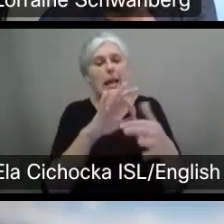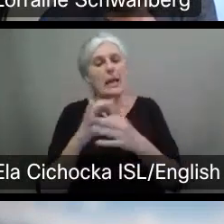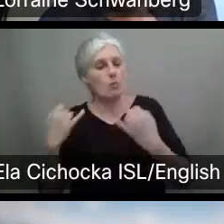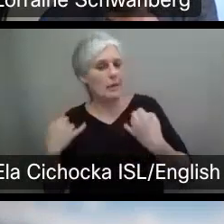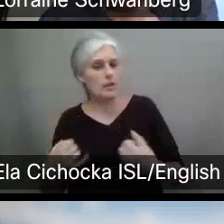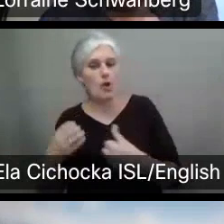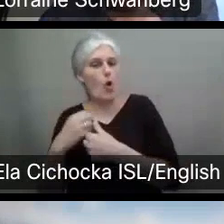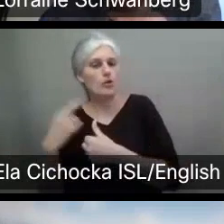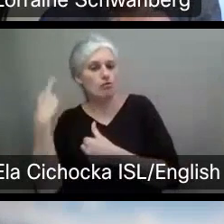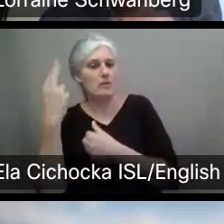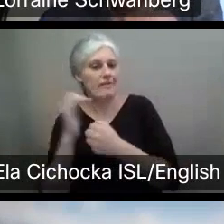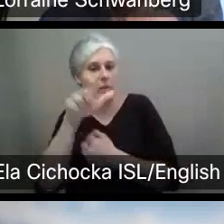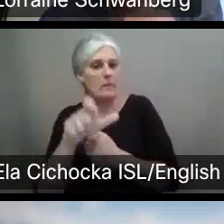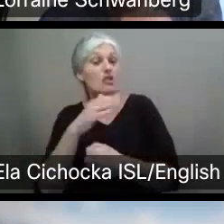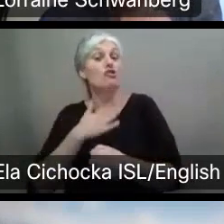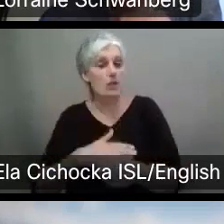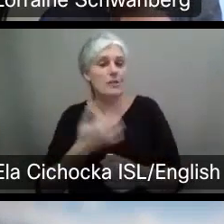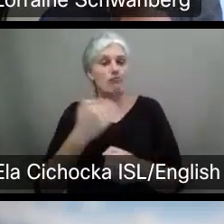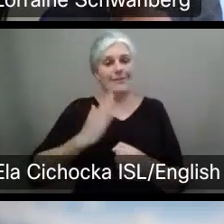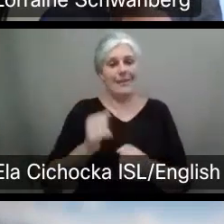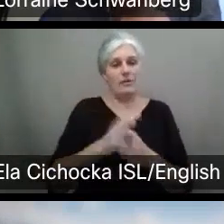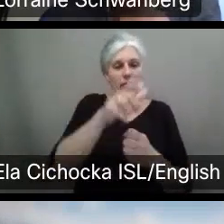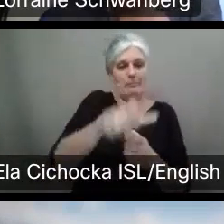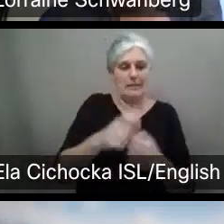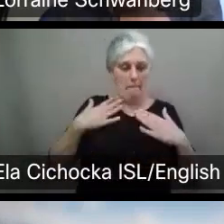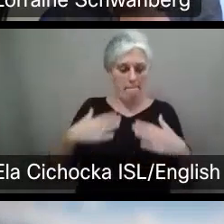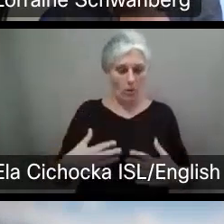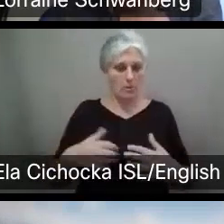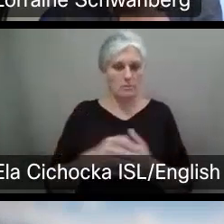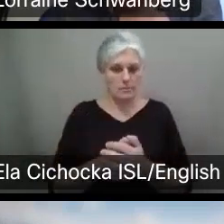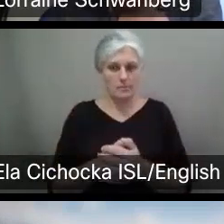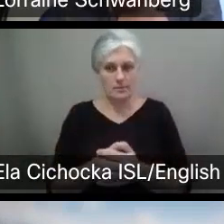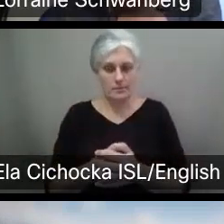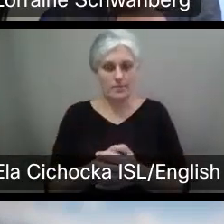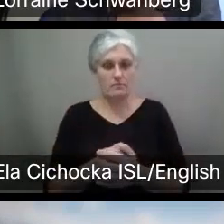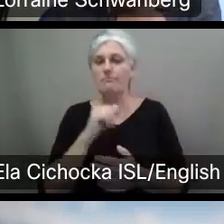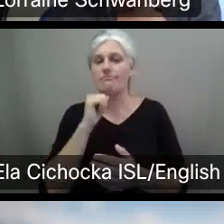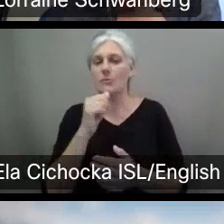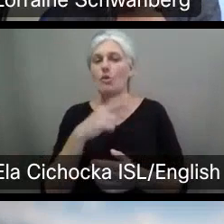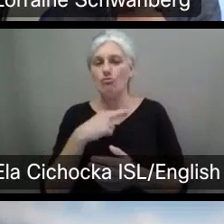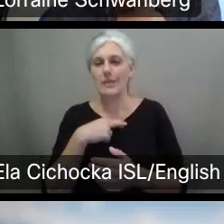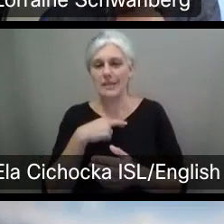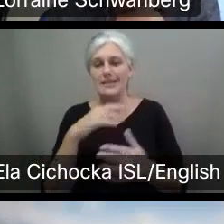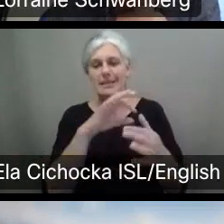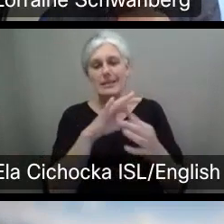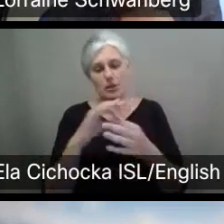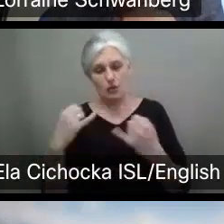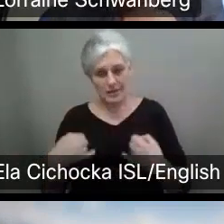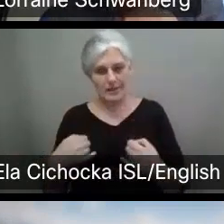underlying condition or the patient, or having regard to any such illness or underlying condition, and was not wholly attributable to that